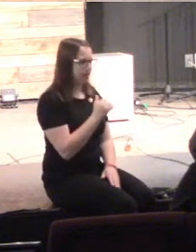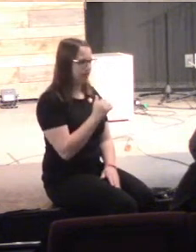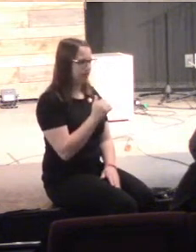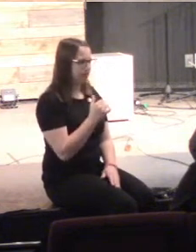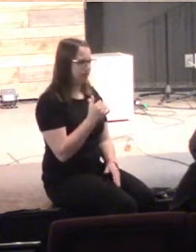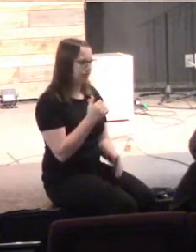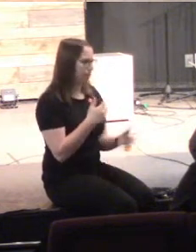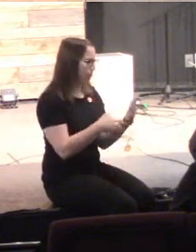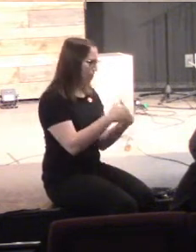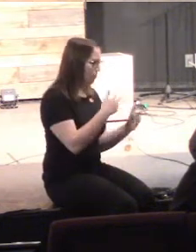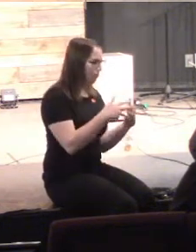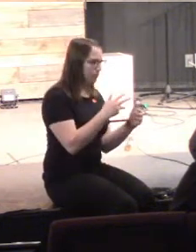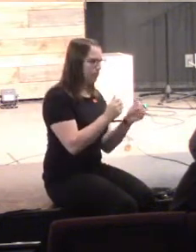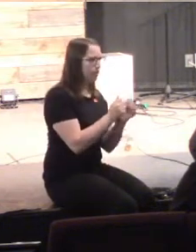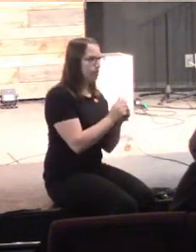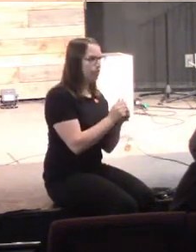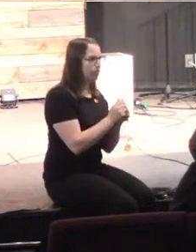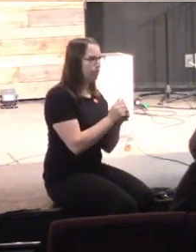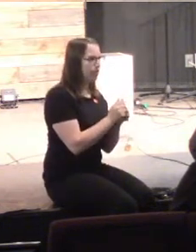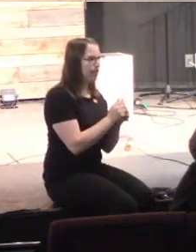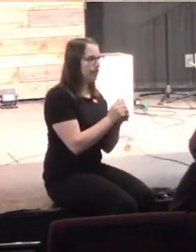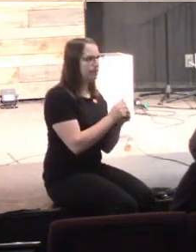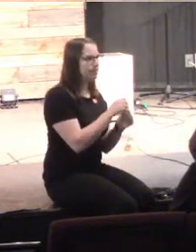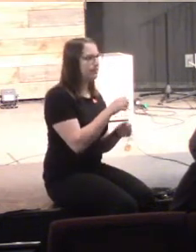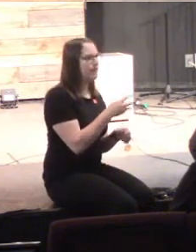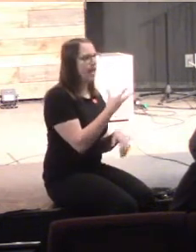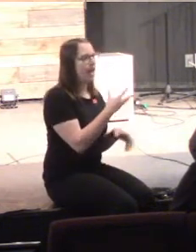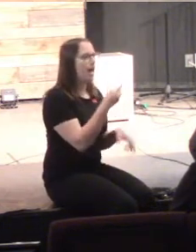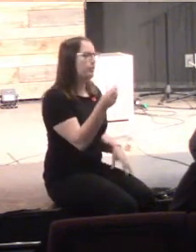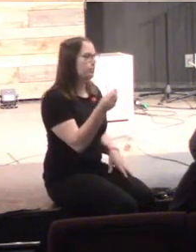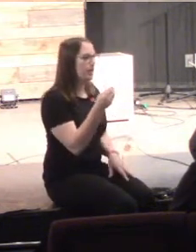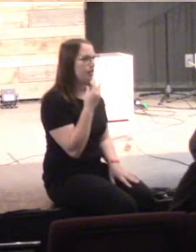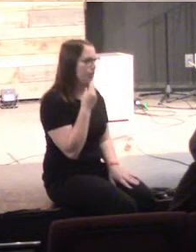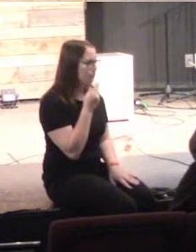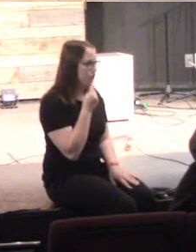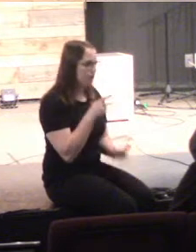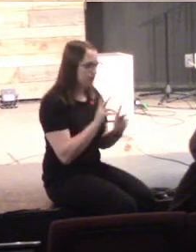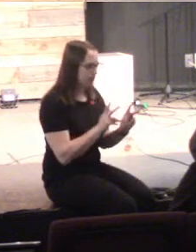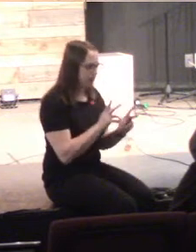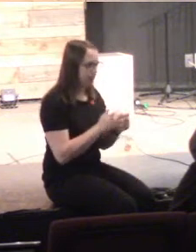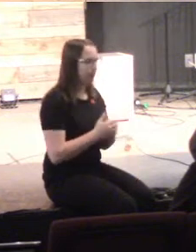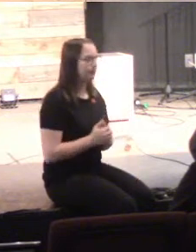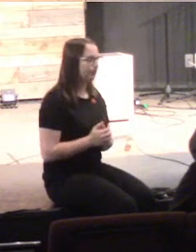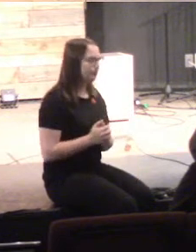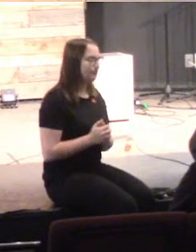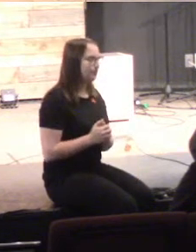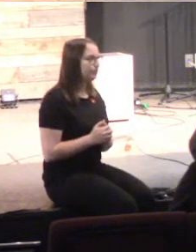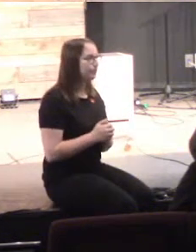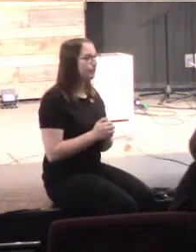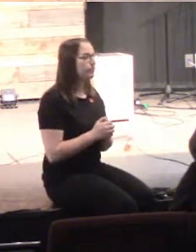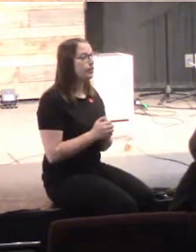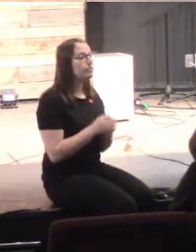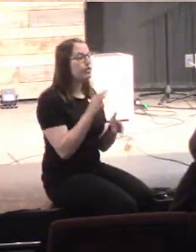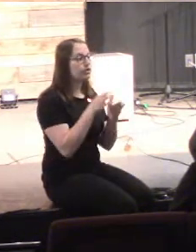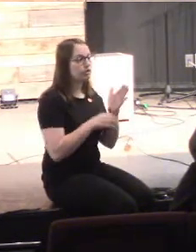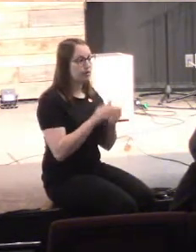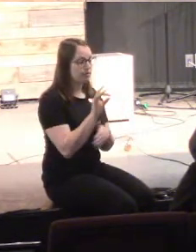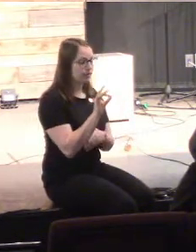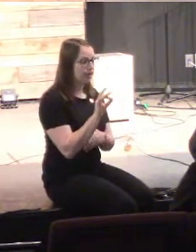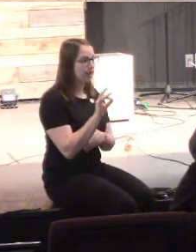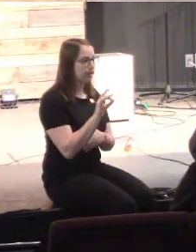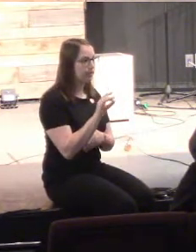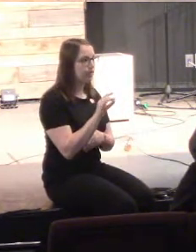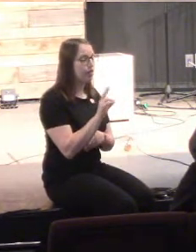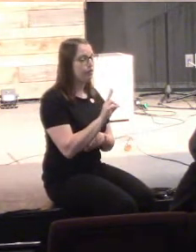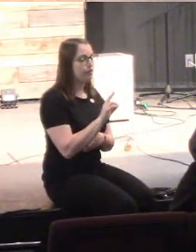Gentiles and not even those Samaritans, a half Jew, half Gentile. But in Acts chapter 8,